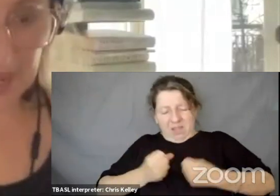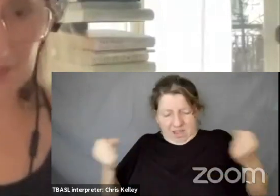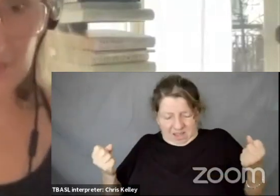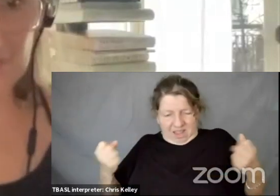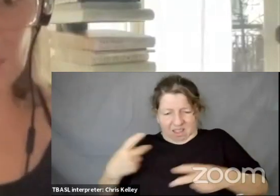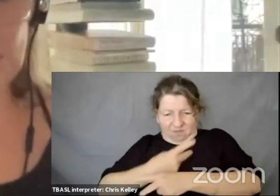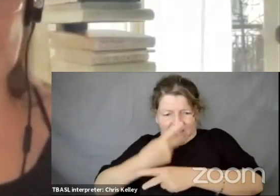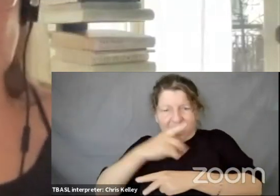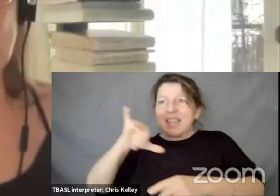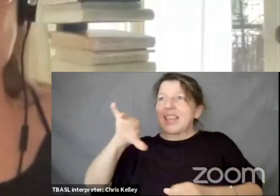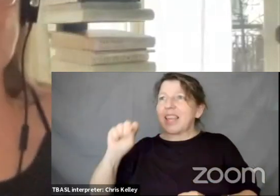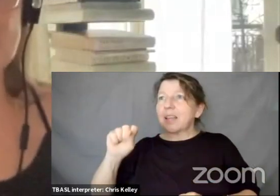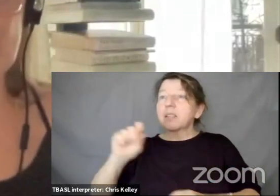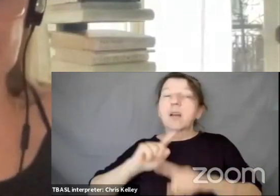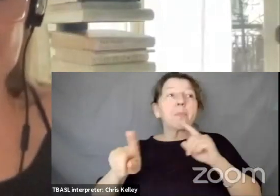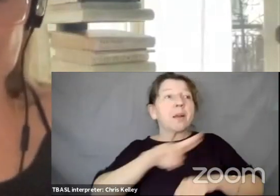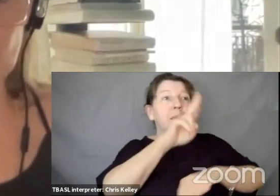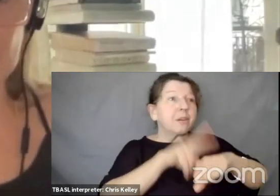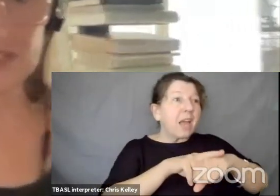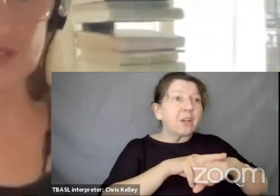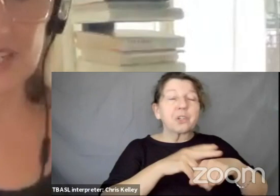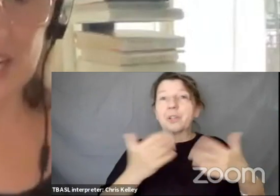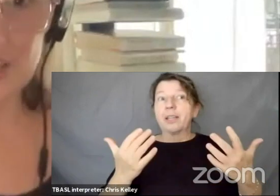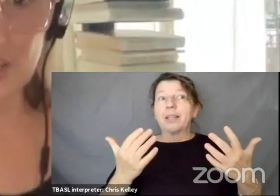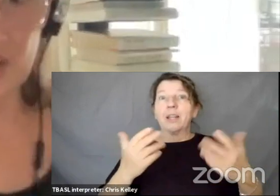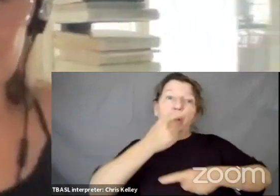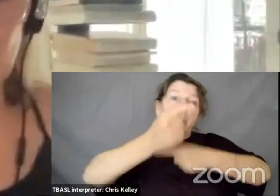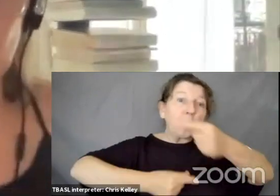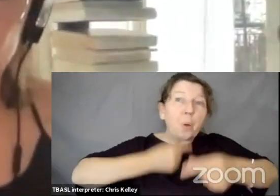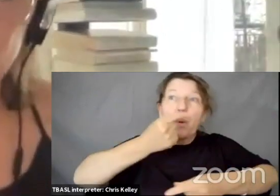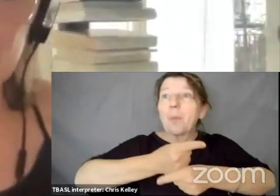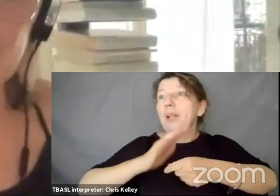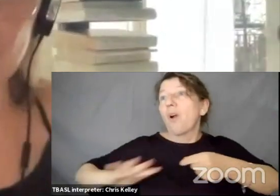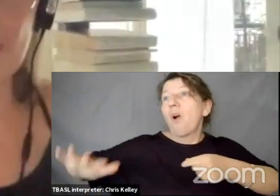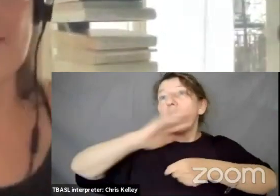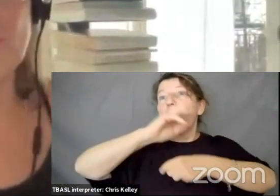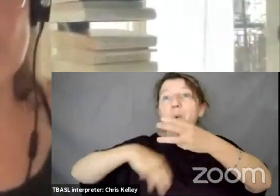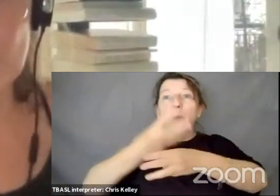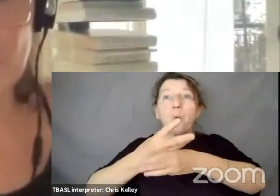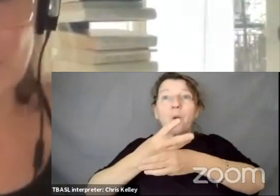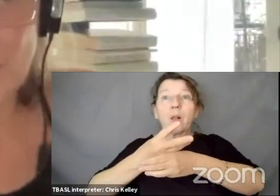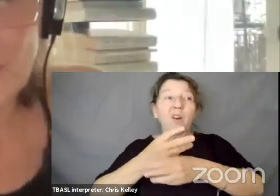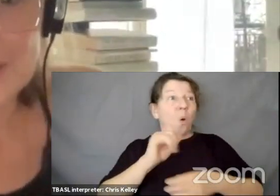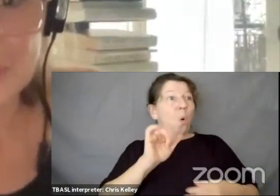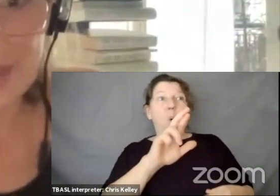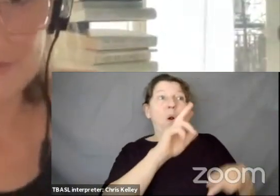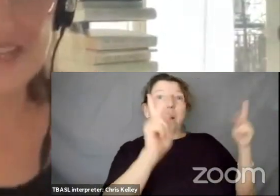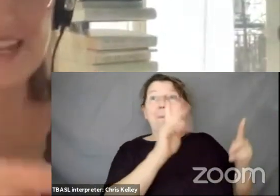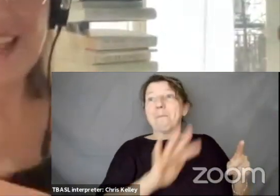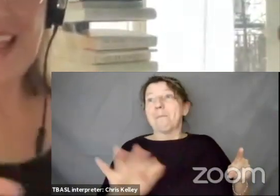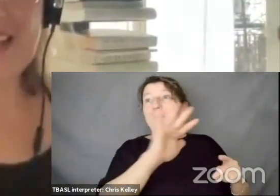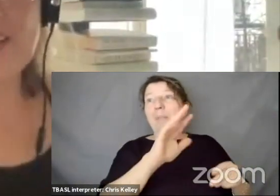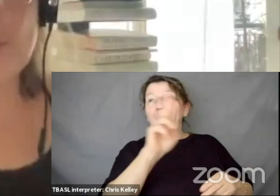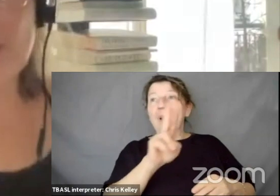just as people from the United States that don't like to acknowledge loss or grieve or have rituals so much around,